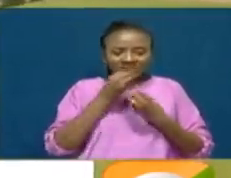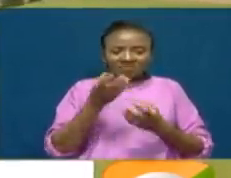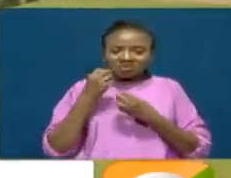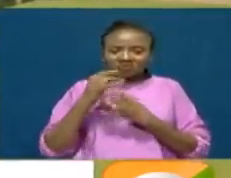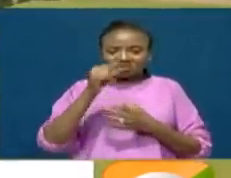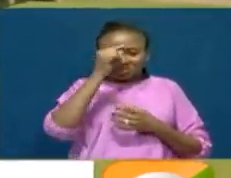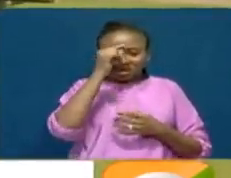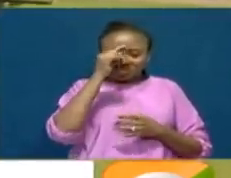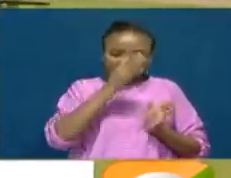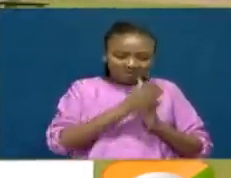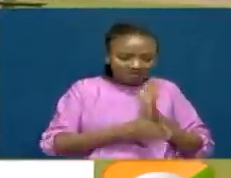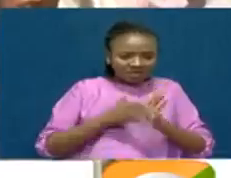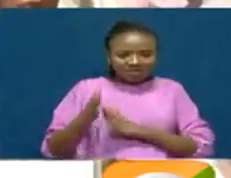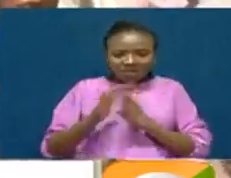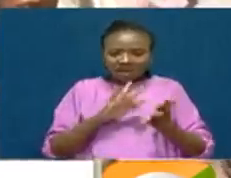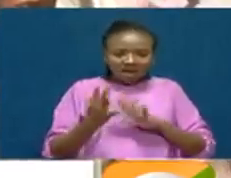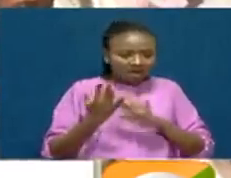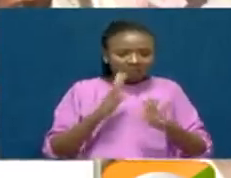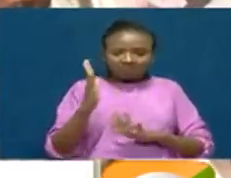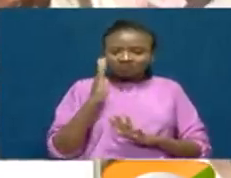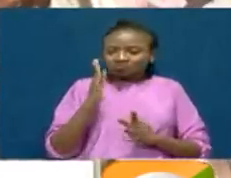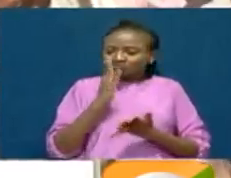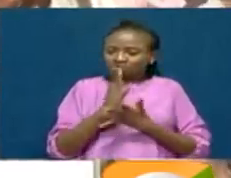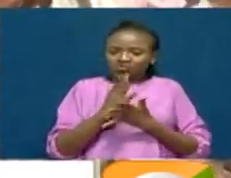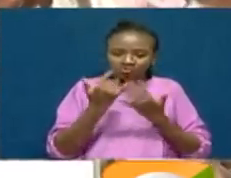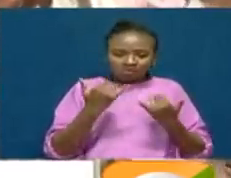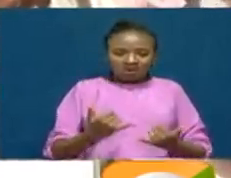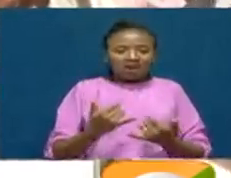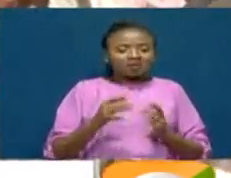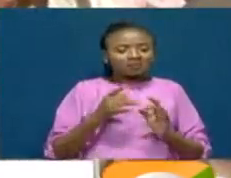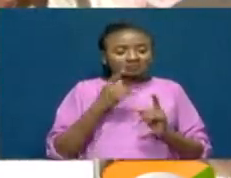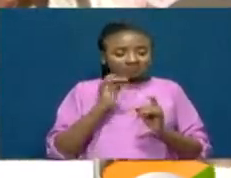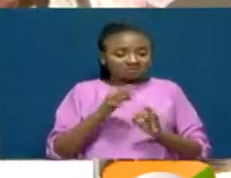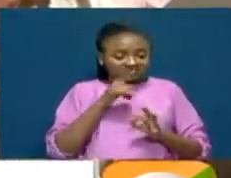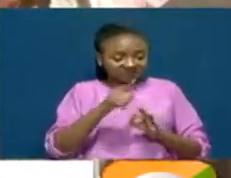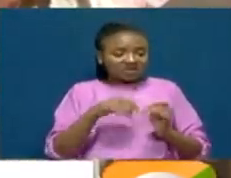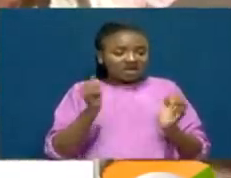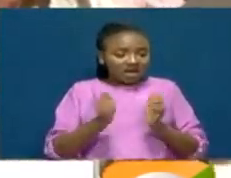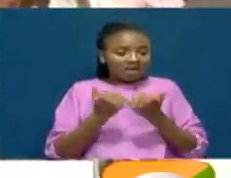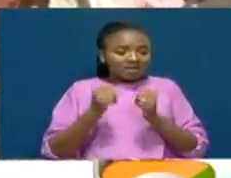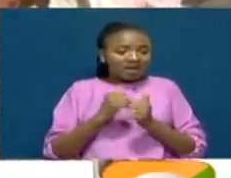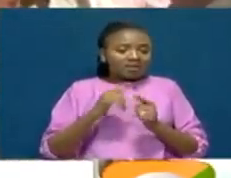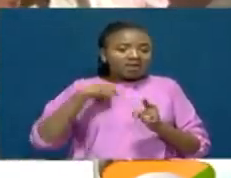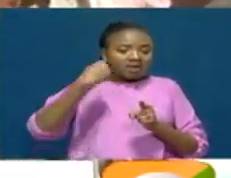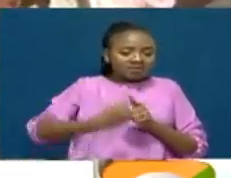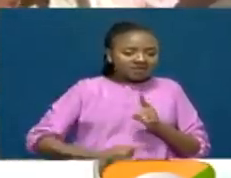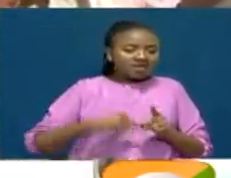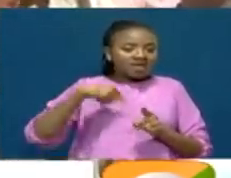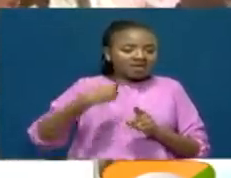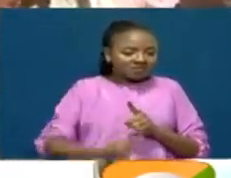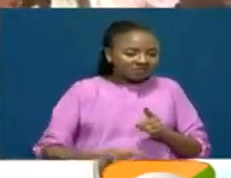namna gani, imejiandaa namna gani. Ashua mimi naweza sema hii kiandaliwa in after every